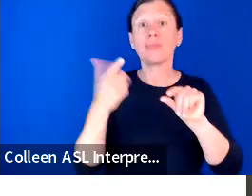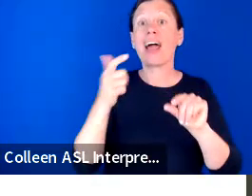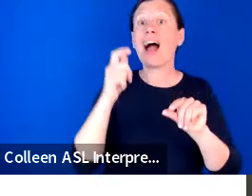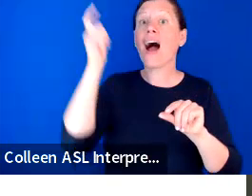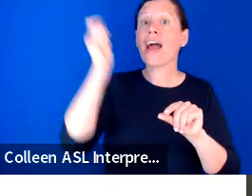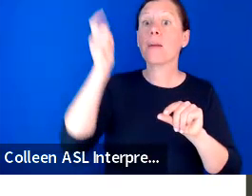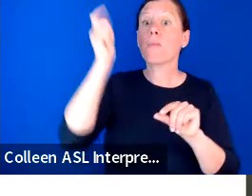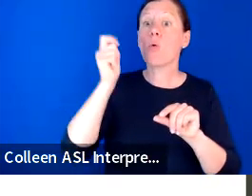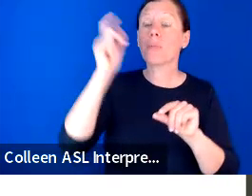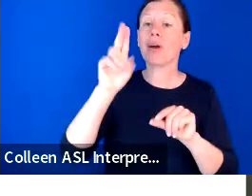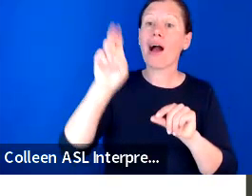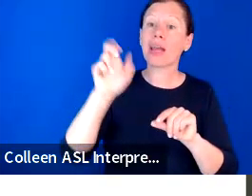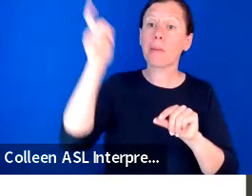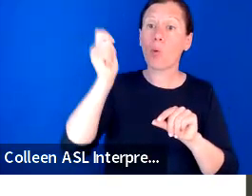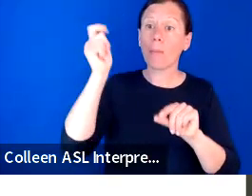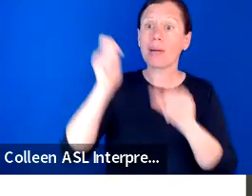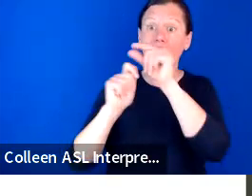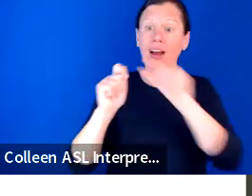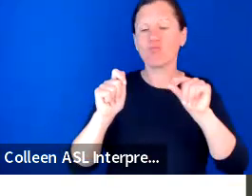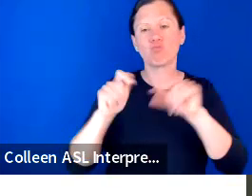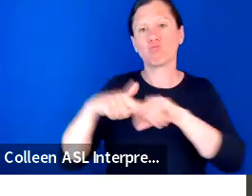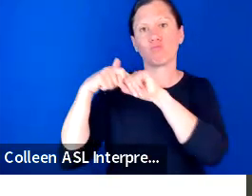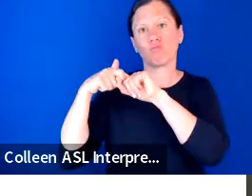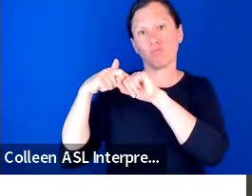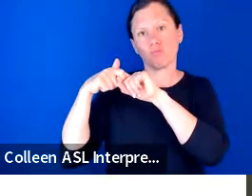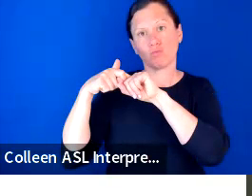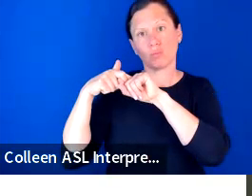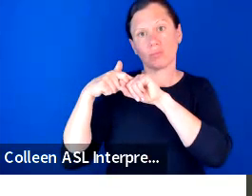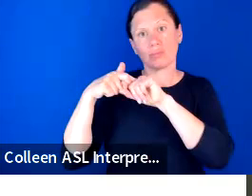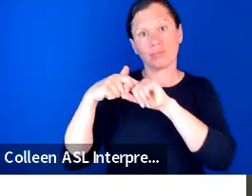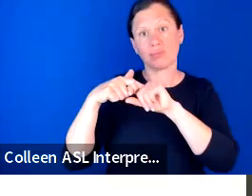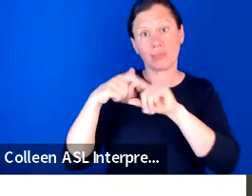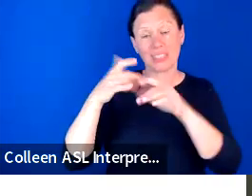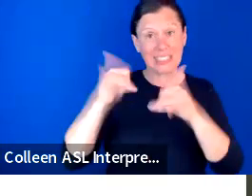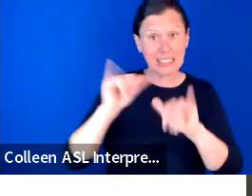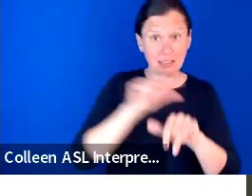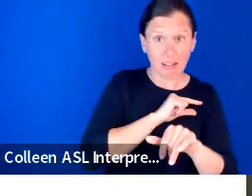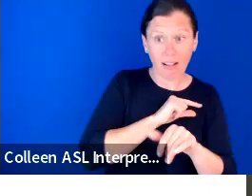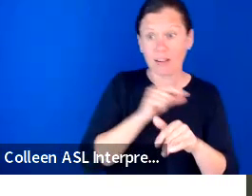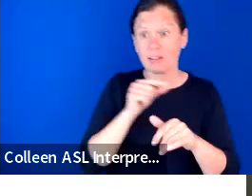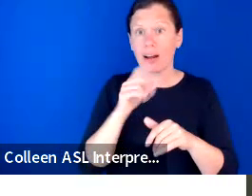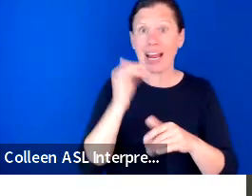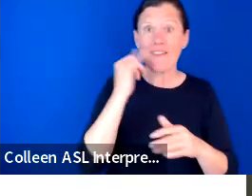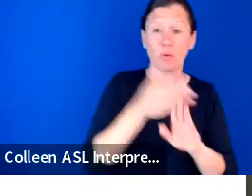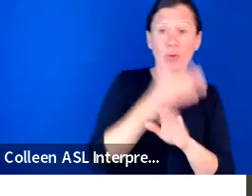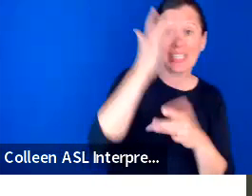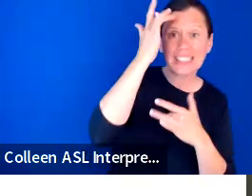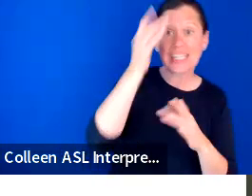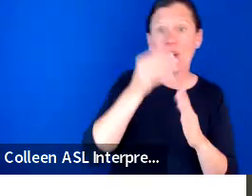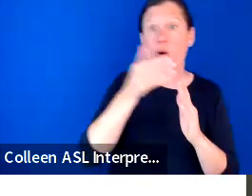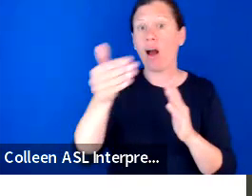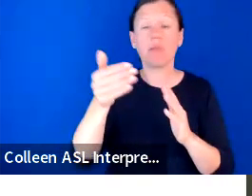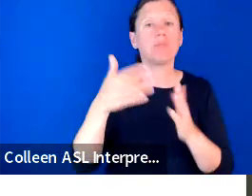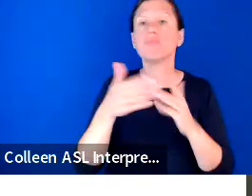Everyone's covered at the same rate, regardless of pre-existing conditions. And when it comes time to claim benefits, there are no copays,